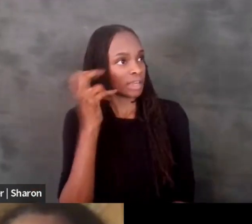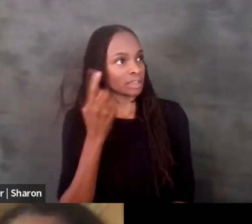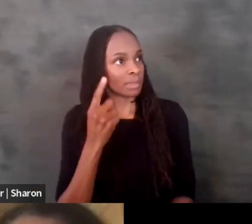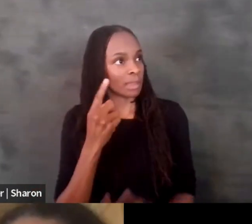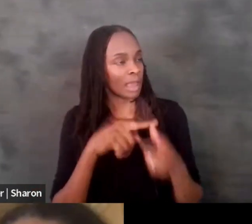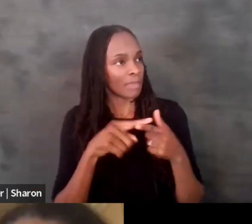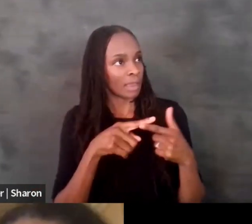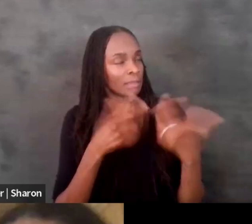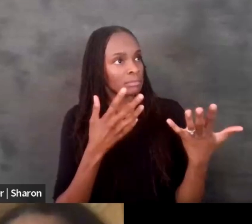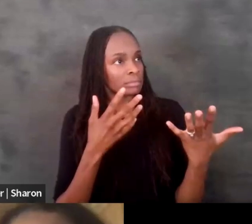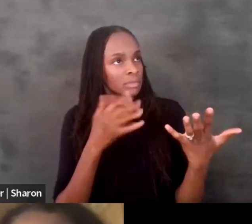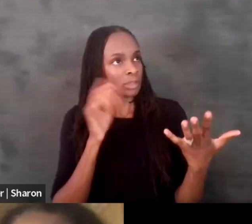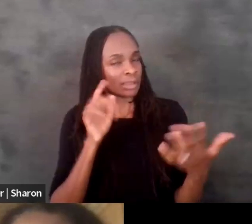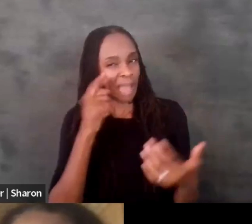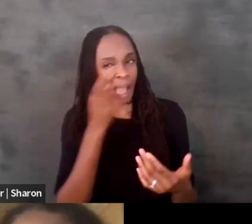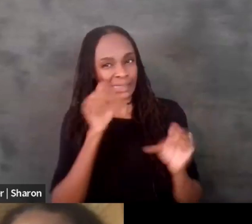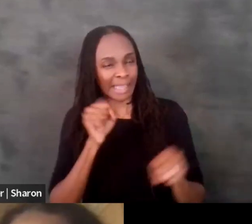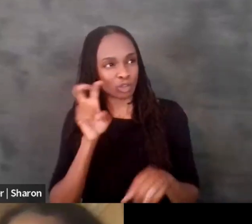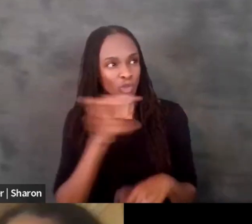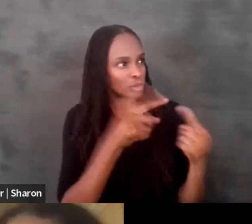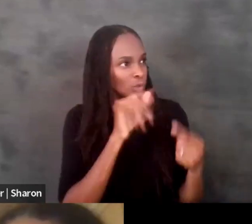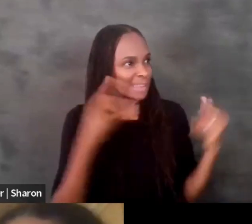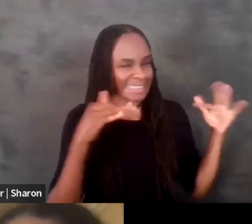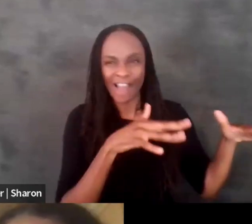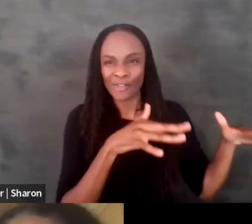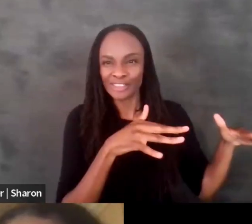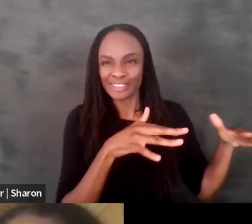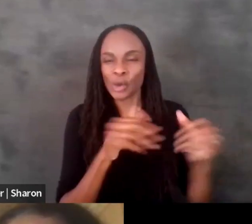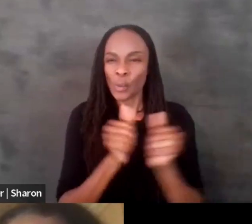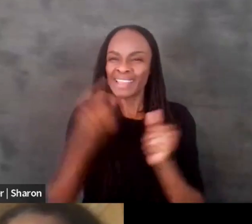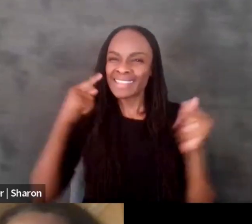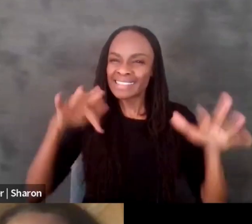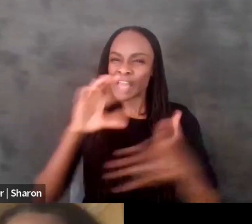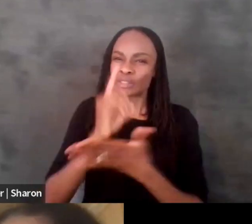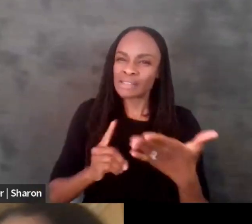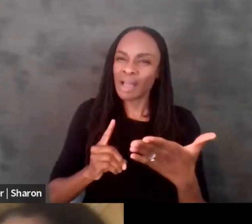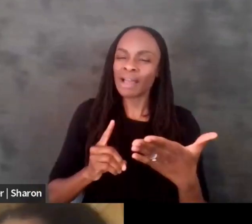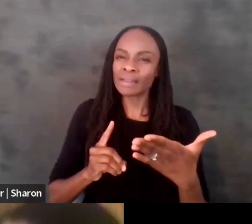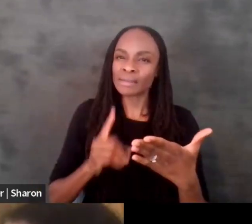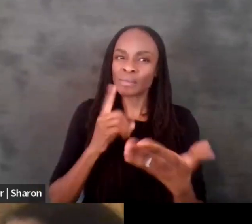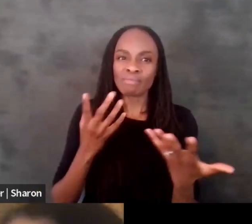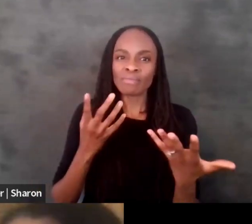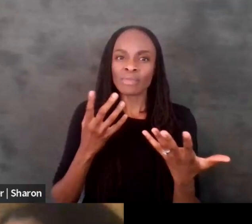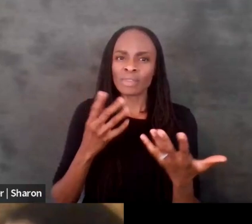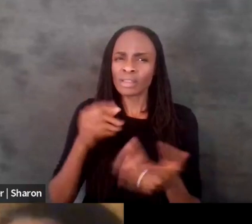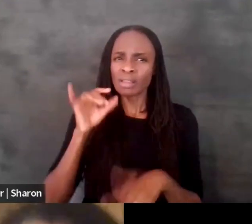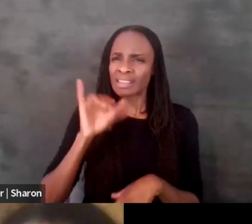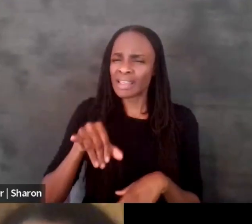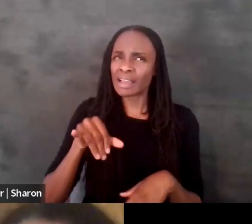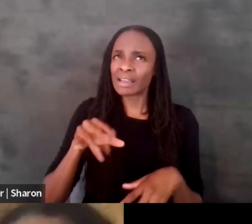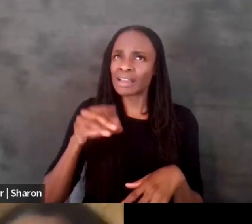that and making your eye travel. And then we start, so in the sound design actually, which took, the sound post